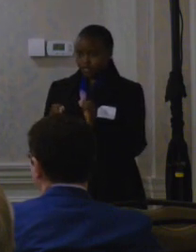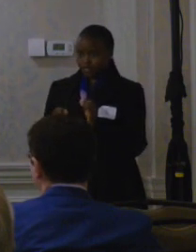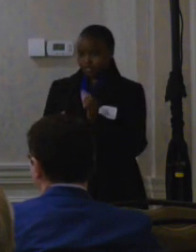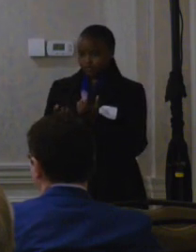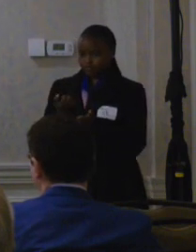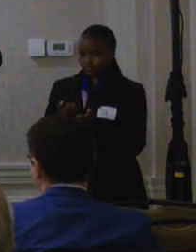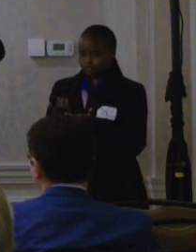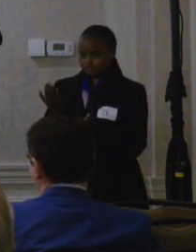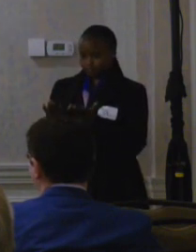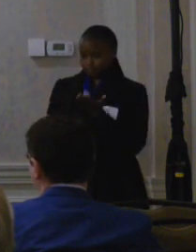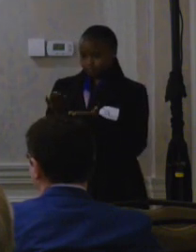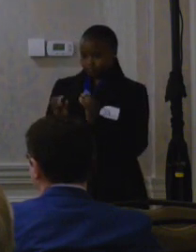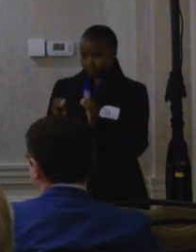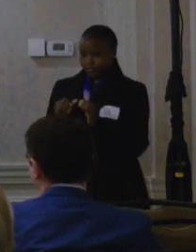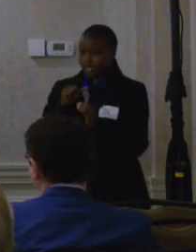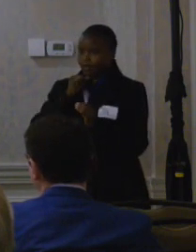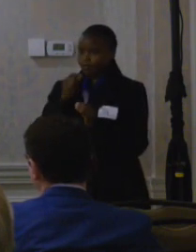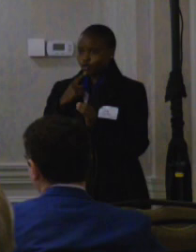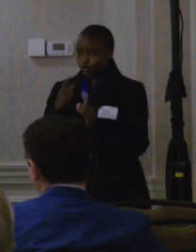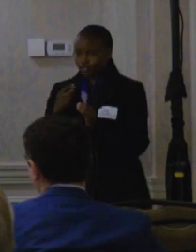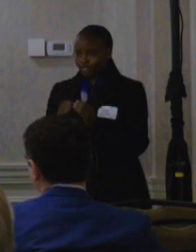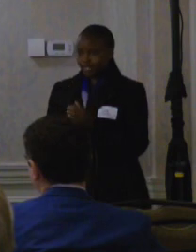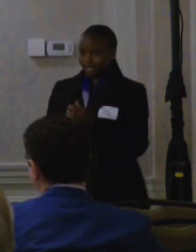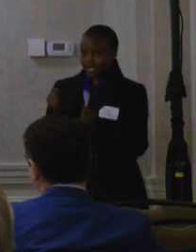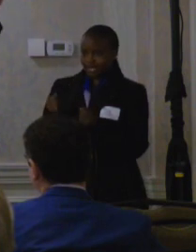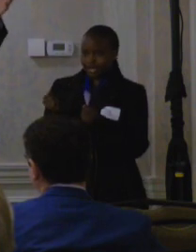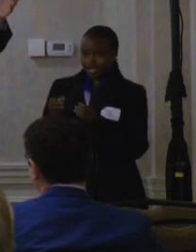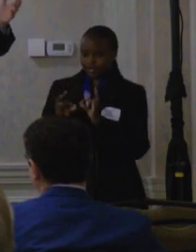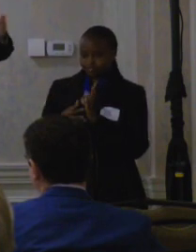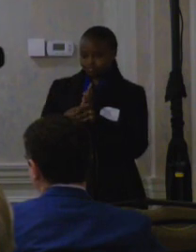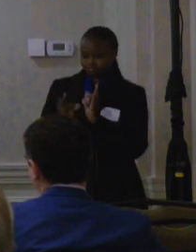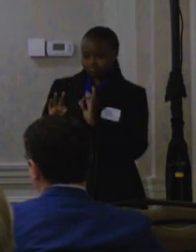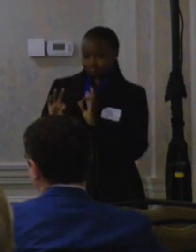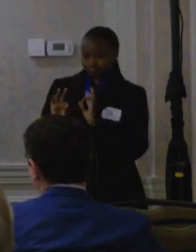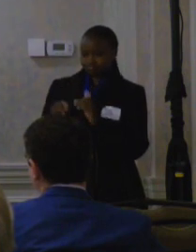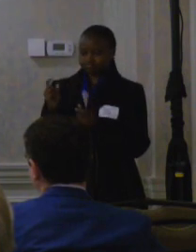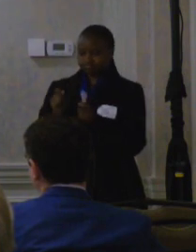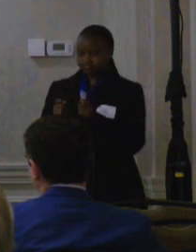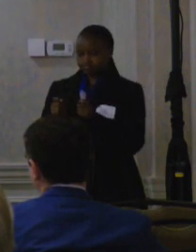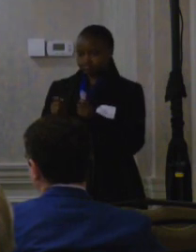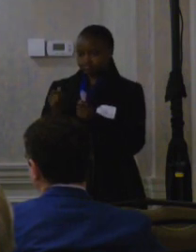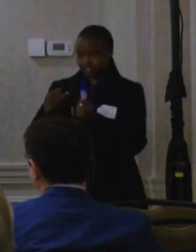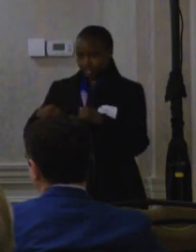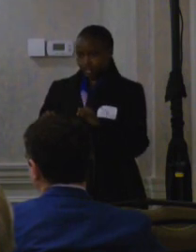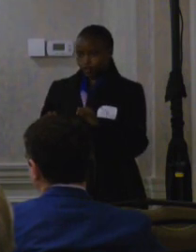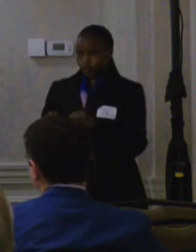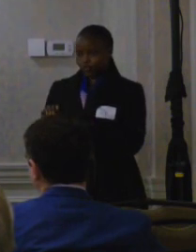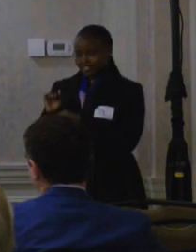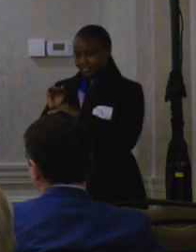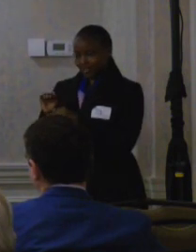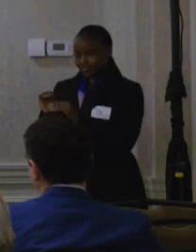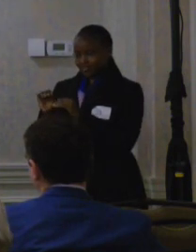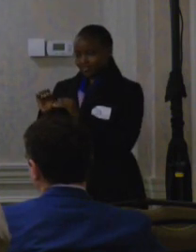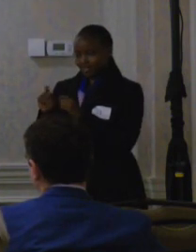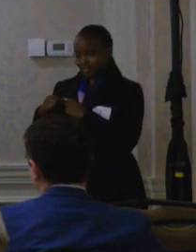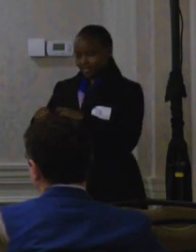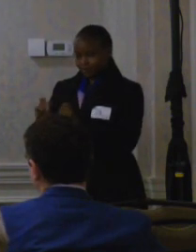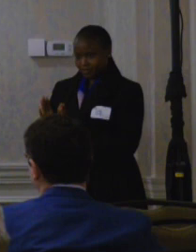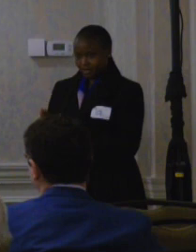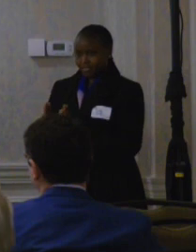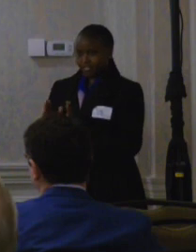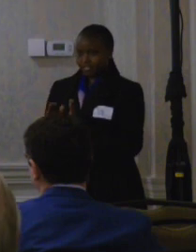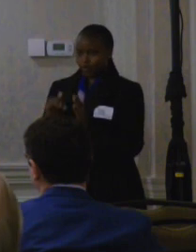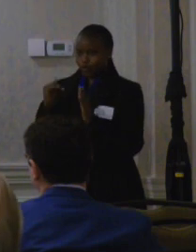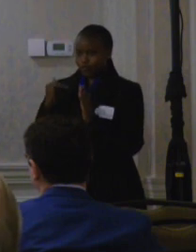not referring to a Rolls-Royce quantitative randomized controlled trial. We just asked the implementers of these programs, these government